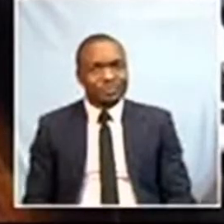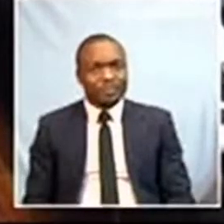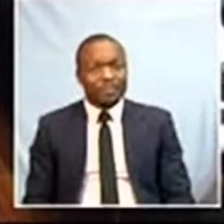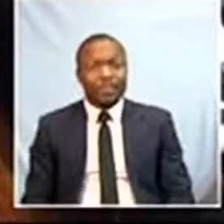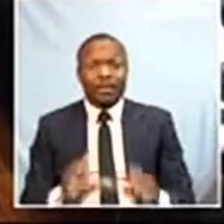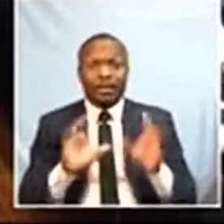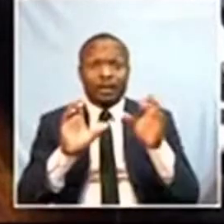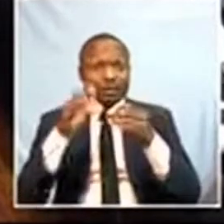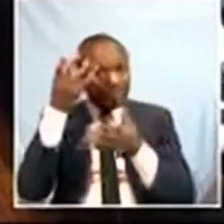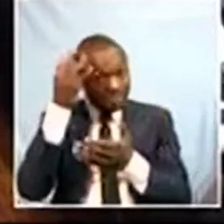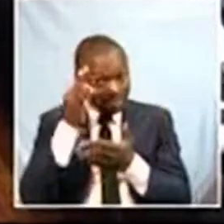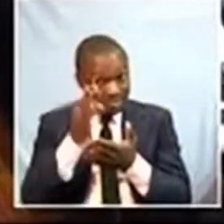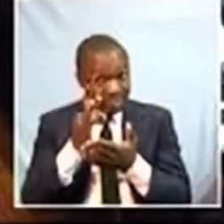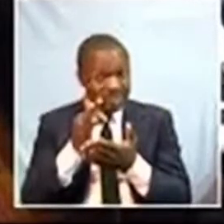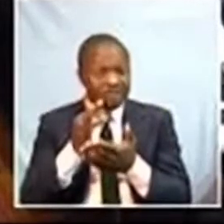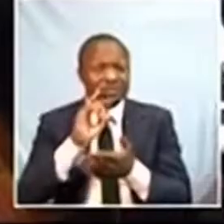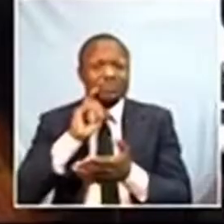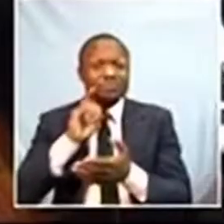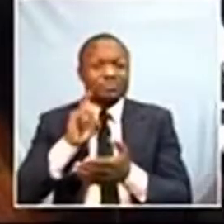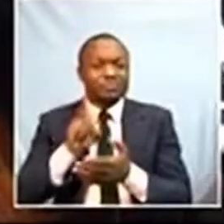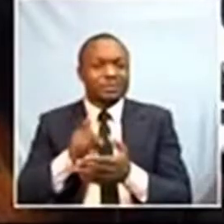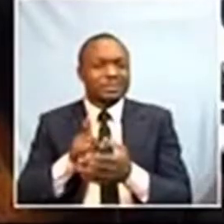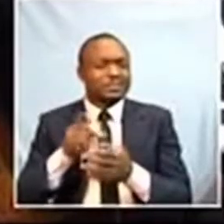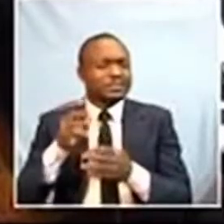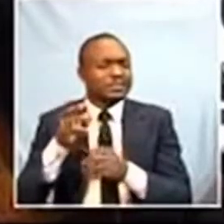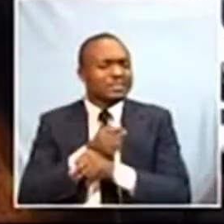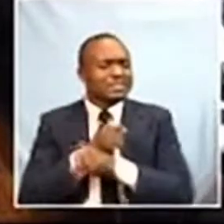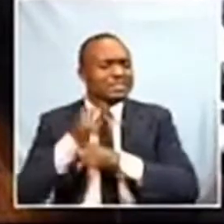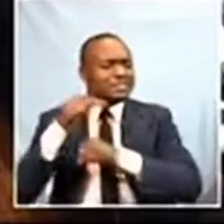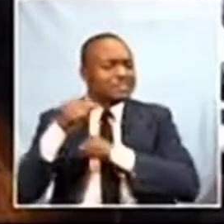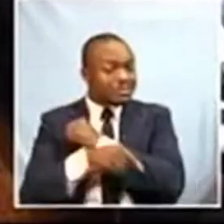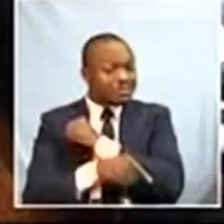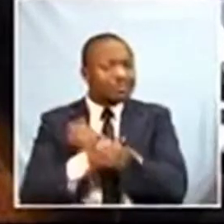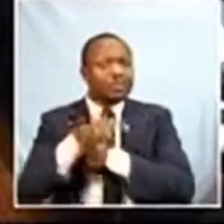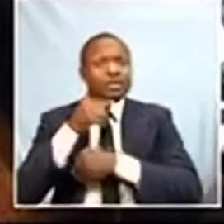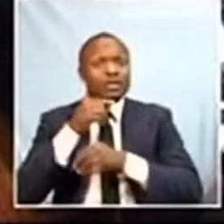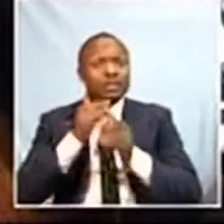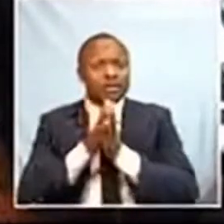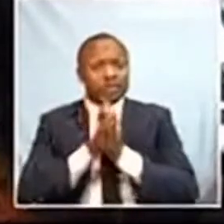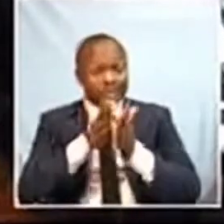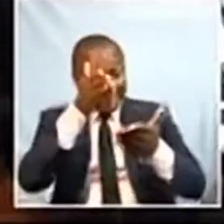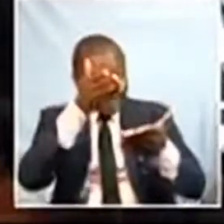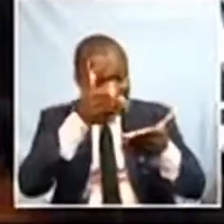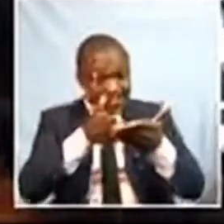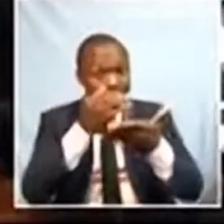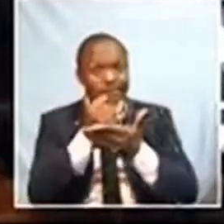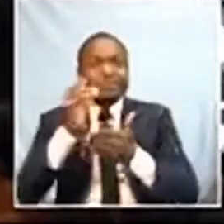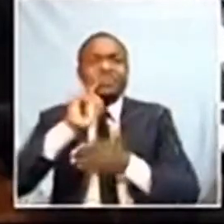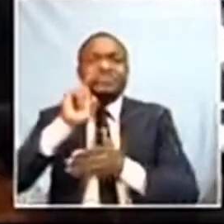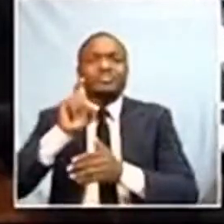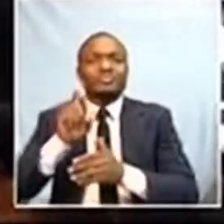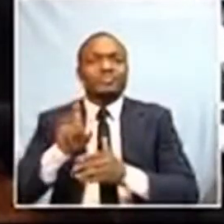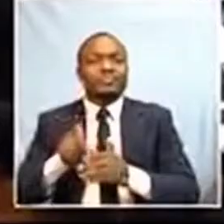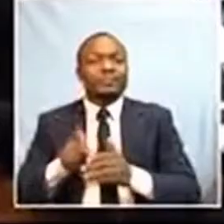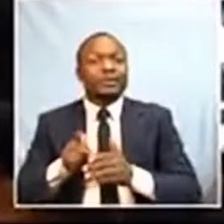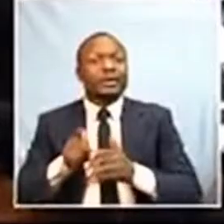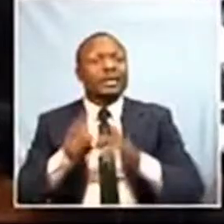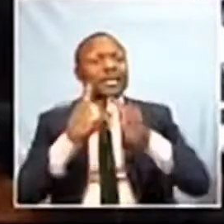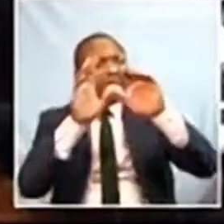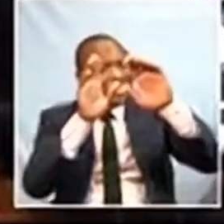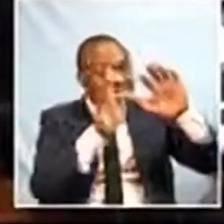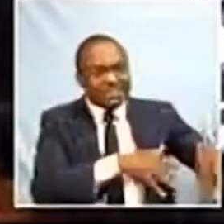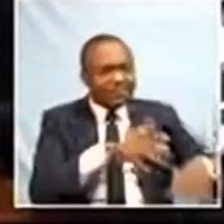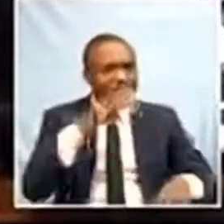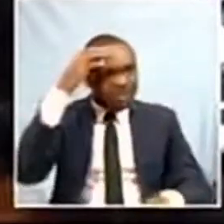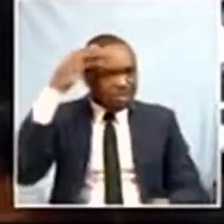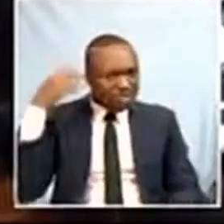Council Secretary, take keen interest in these matters. You must leave the office at some point,